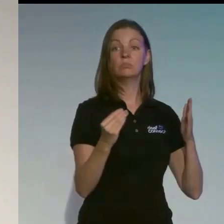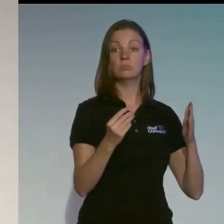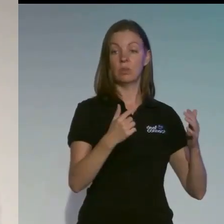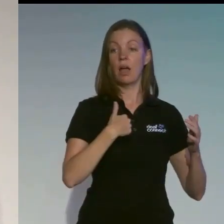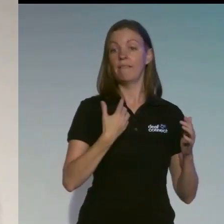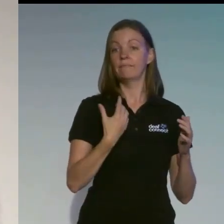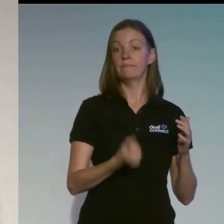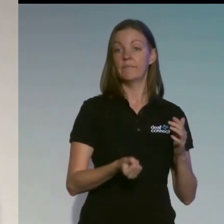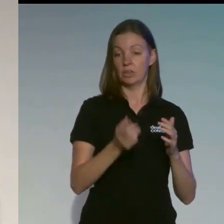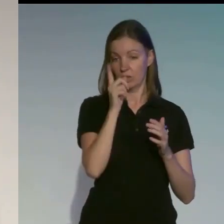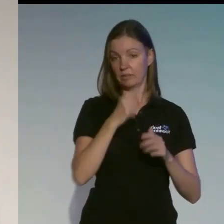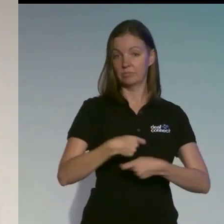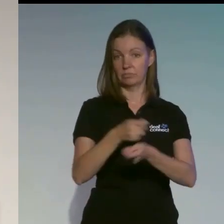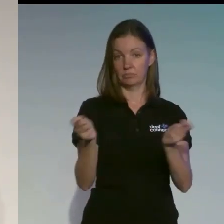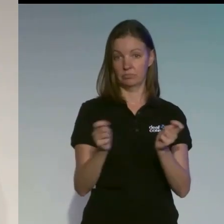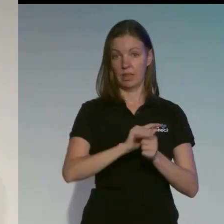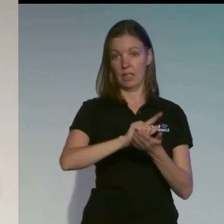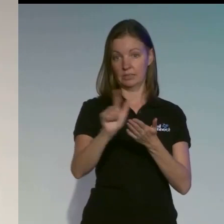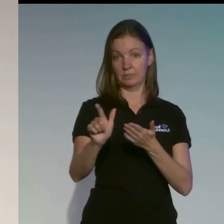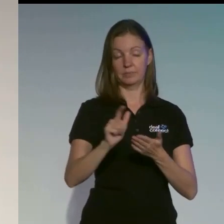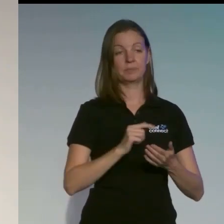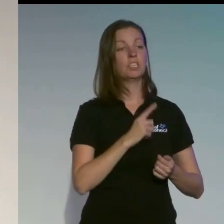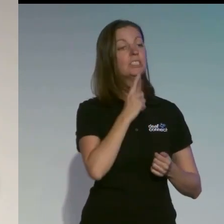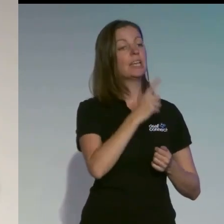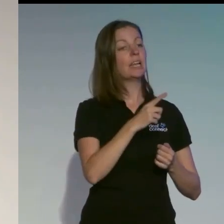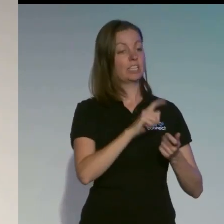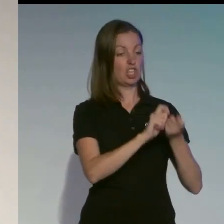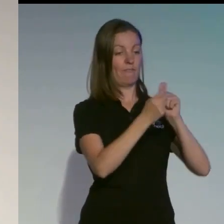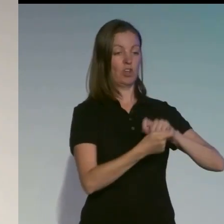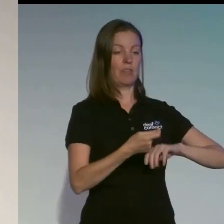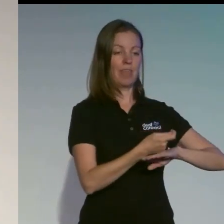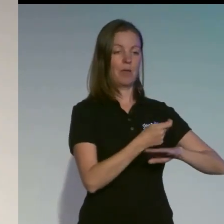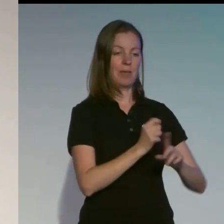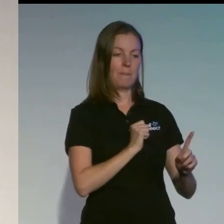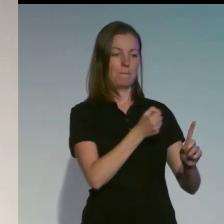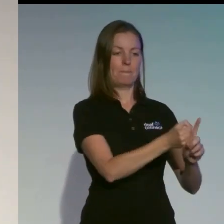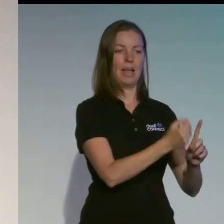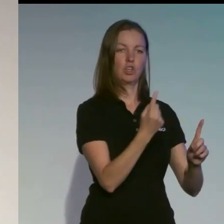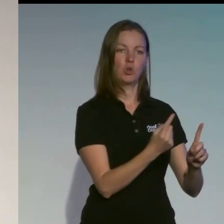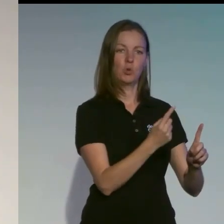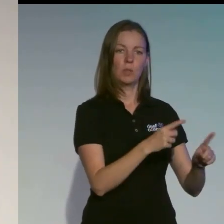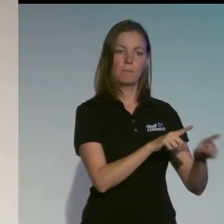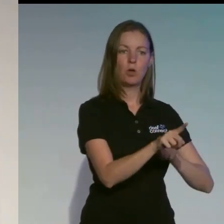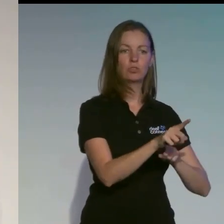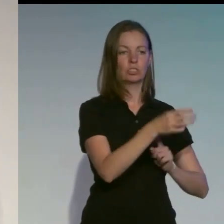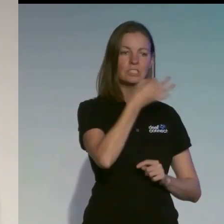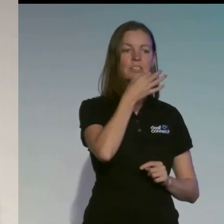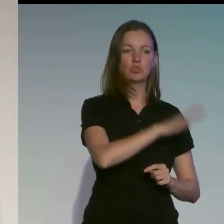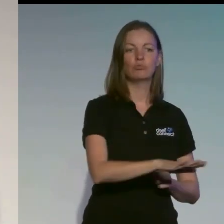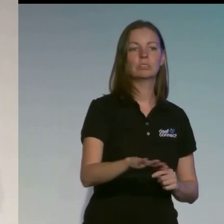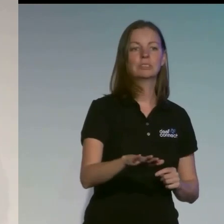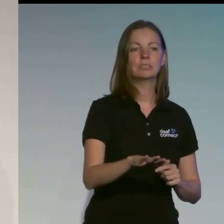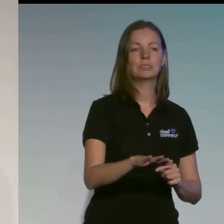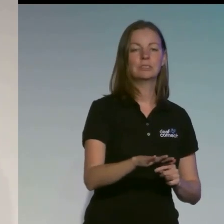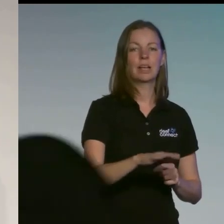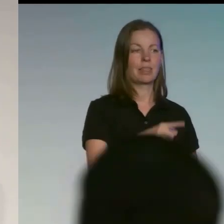said this, that it affects primarily children at a key part and stage of their lives.